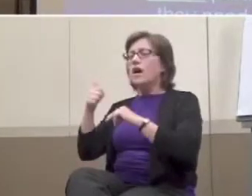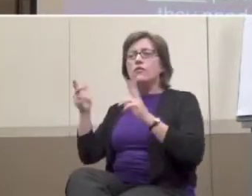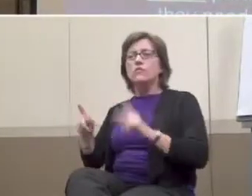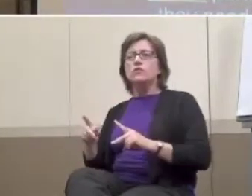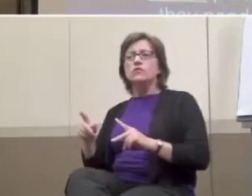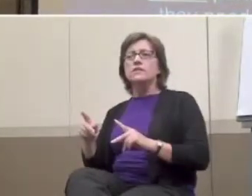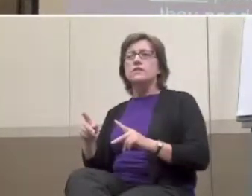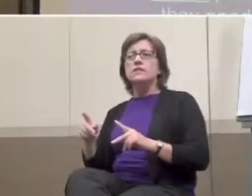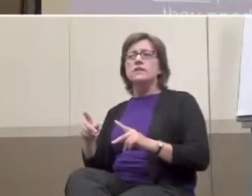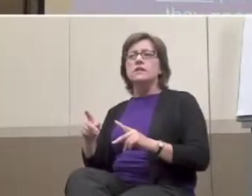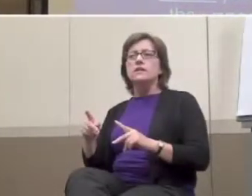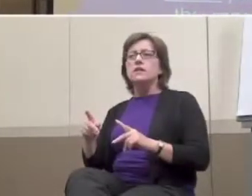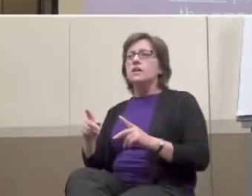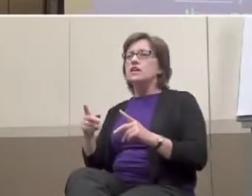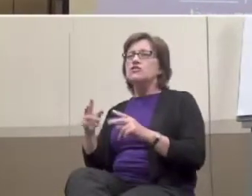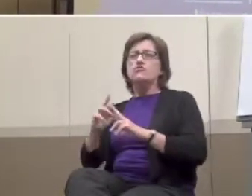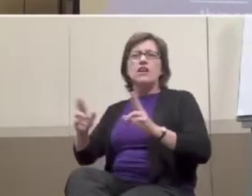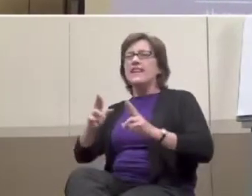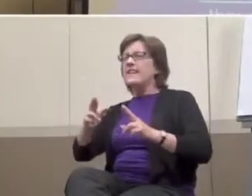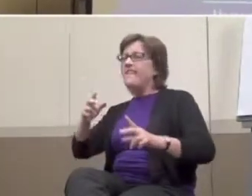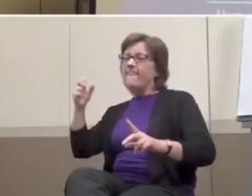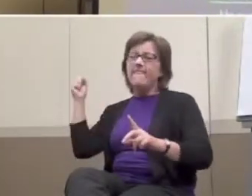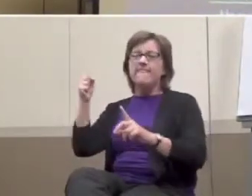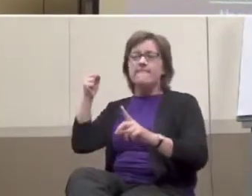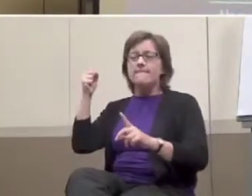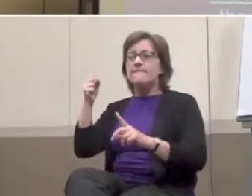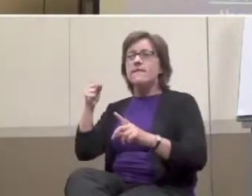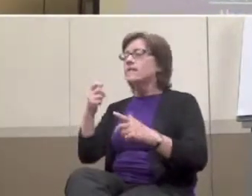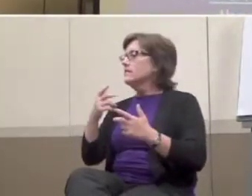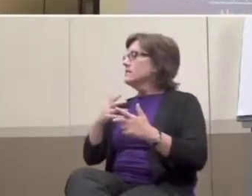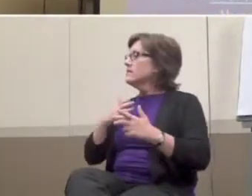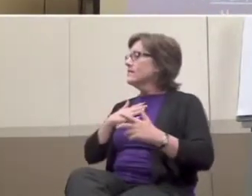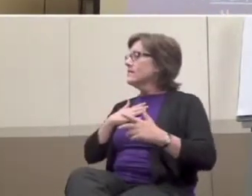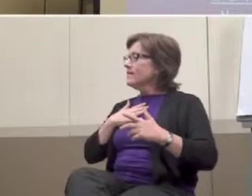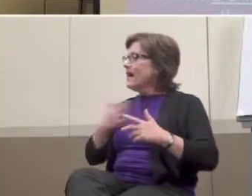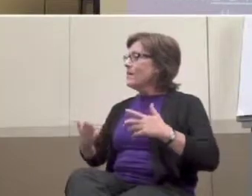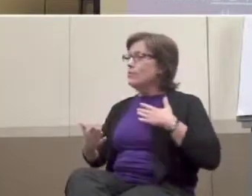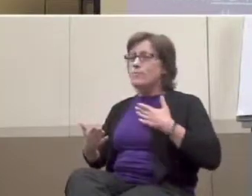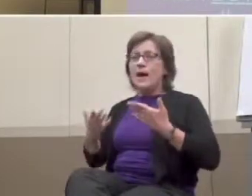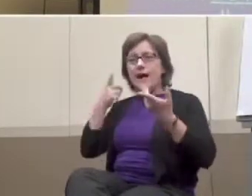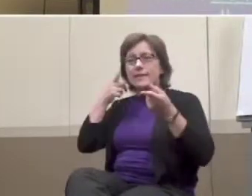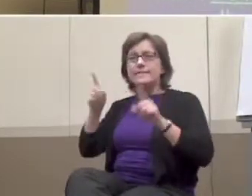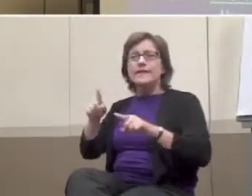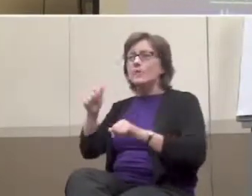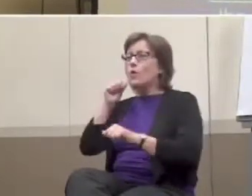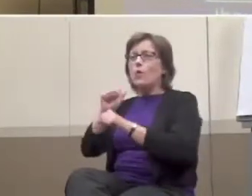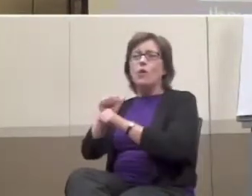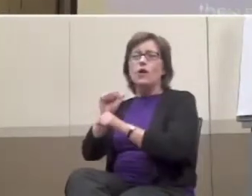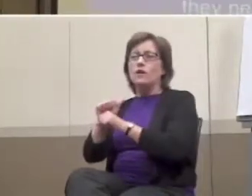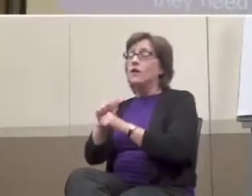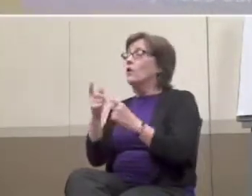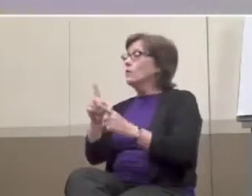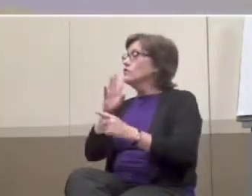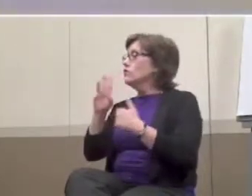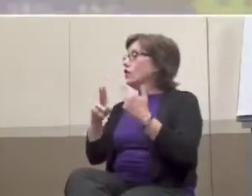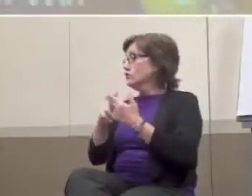ready to beat you over the head, then compromise is not going to work, okay? When you talk with